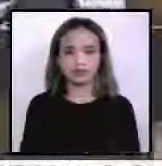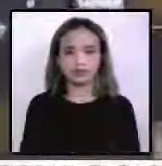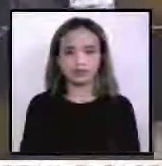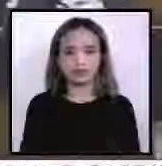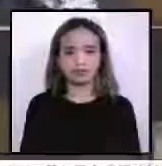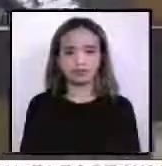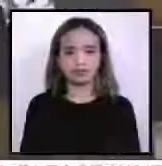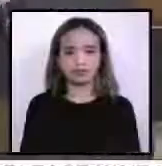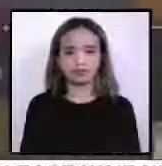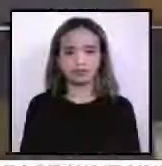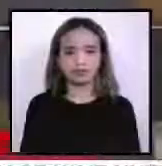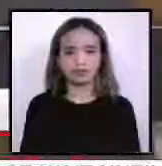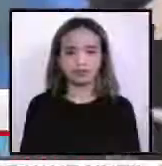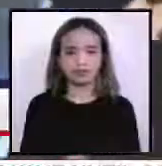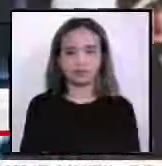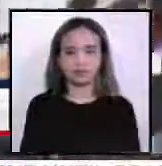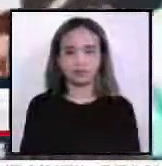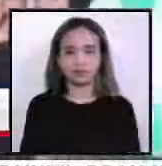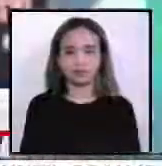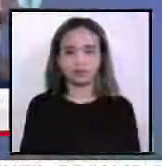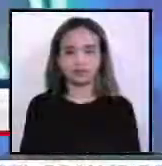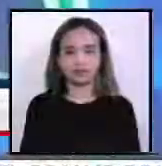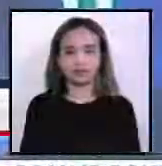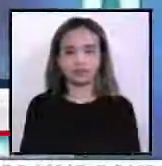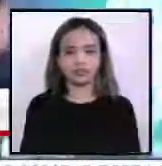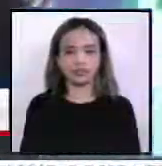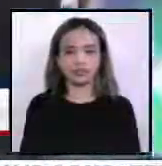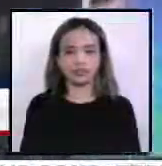antibala. Ay, es que va a apretar.